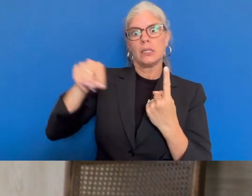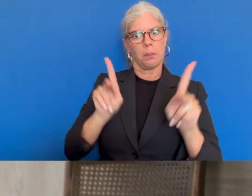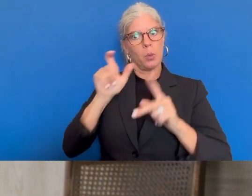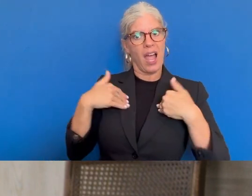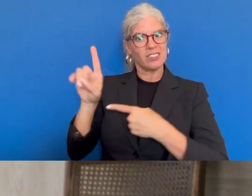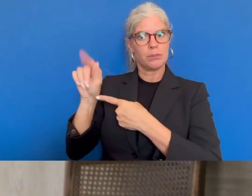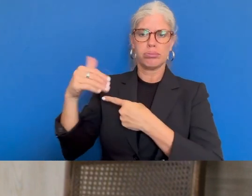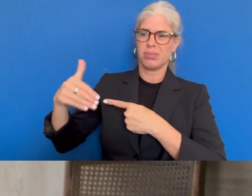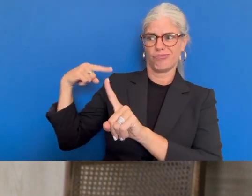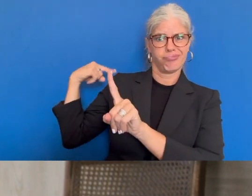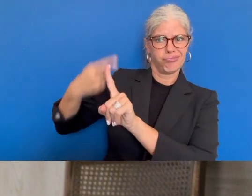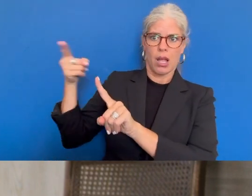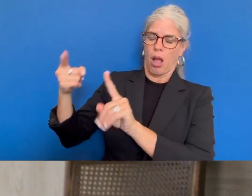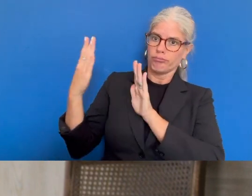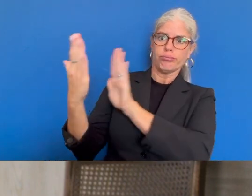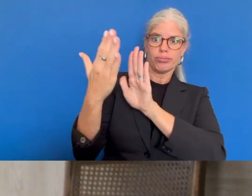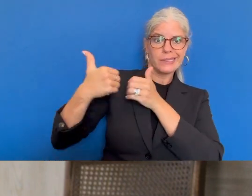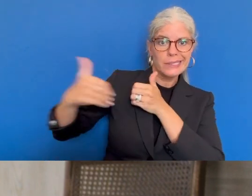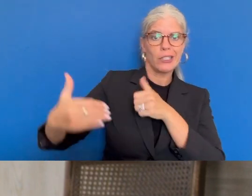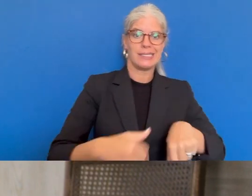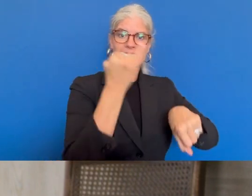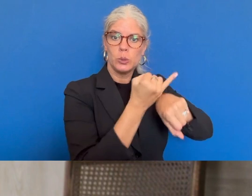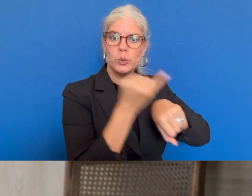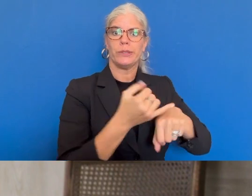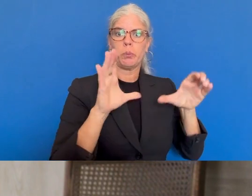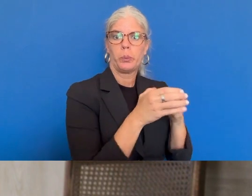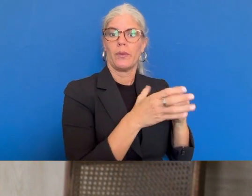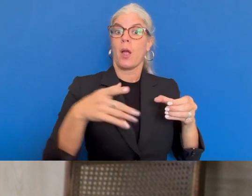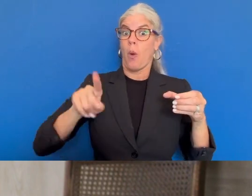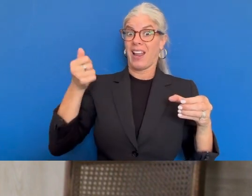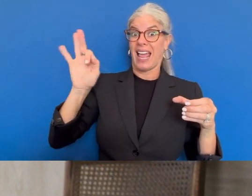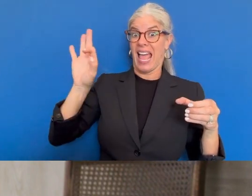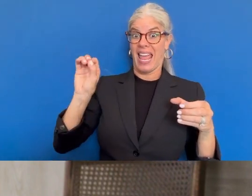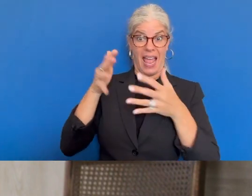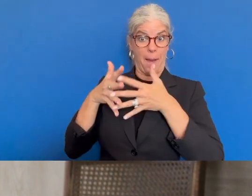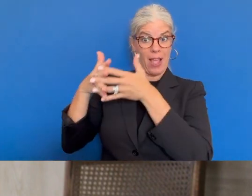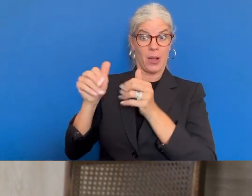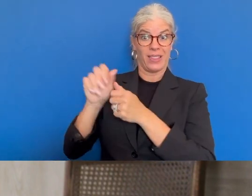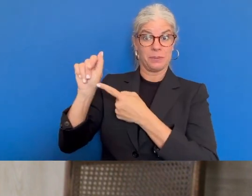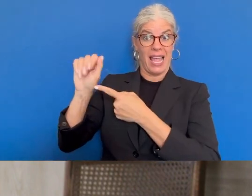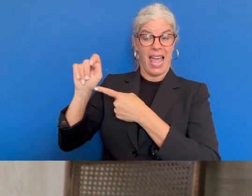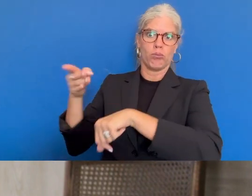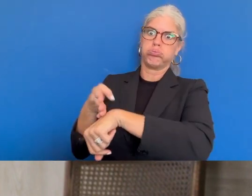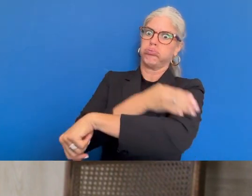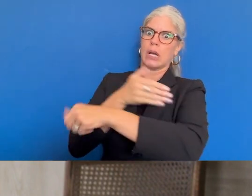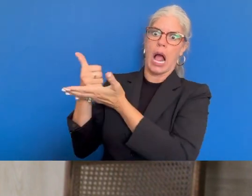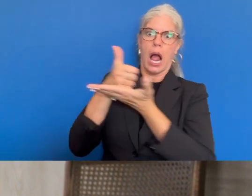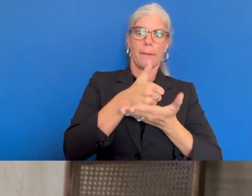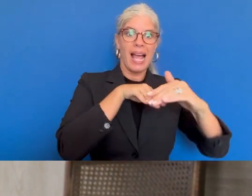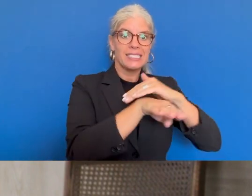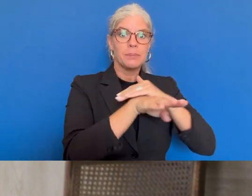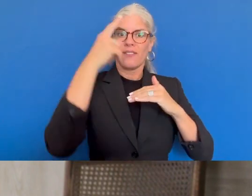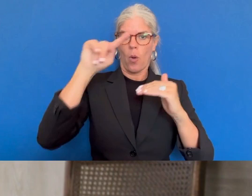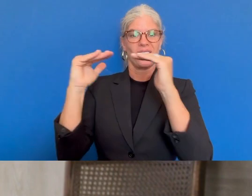with disabilities who've historically faced segregation such as institutionalization. While the 1990 Americans with Disability Act